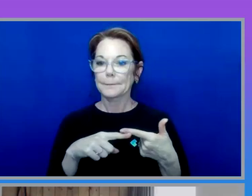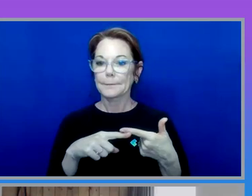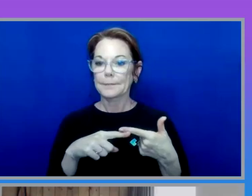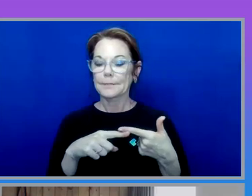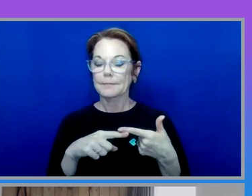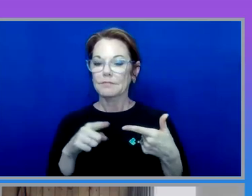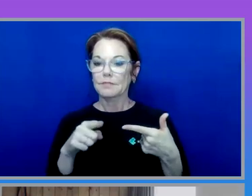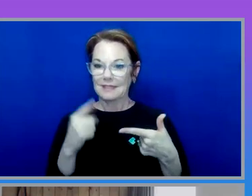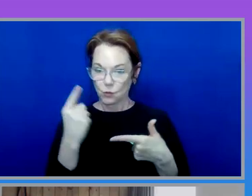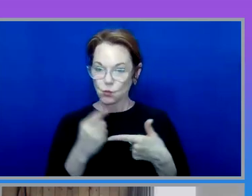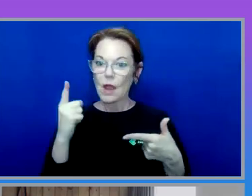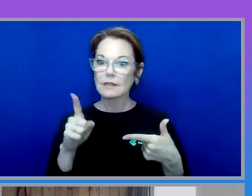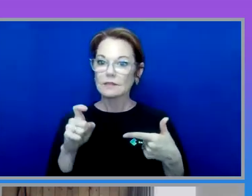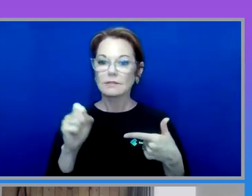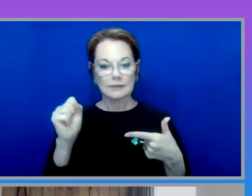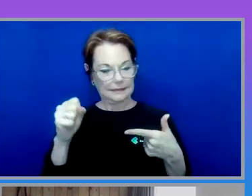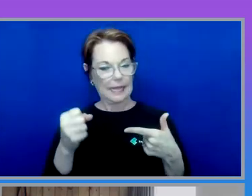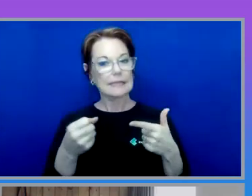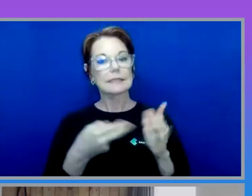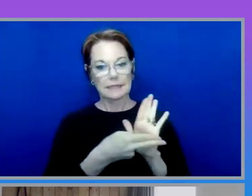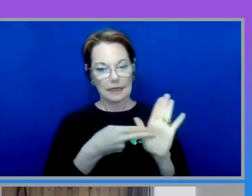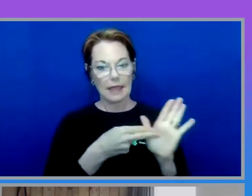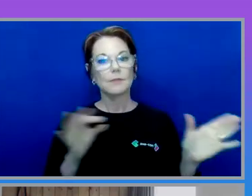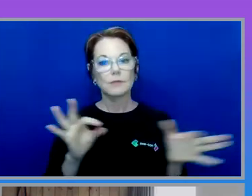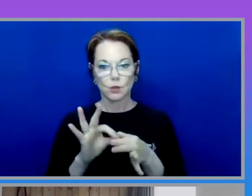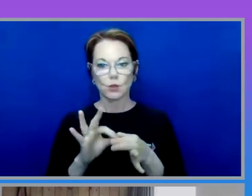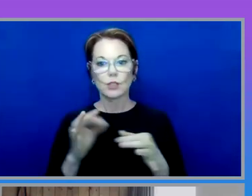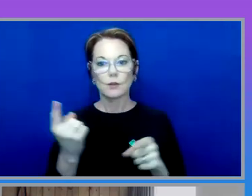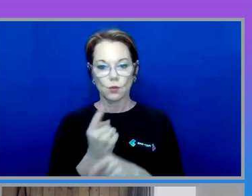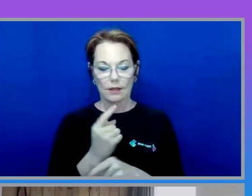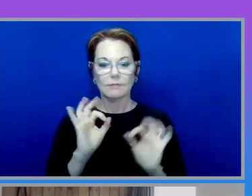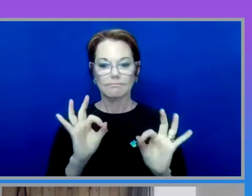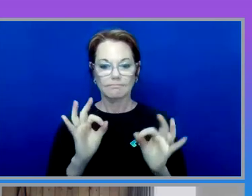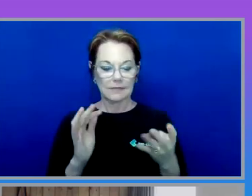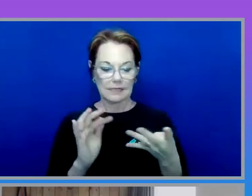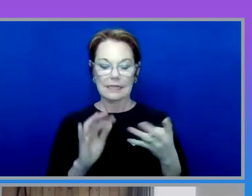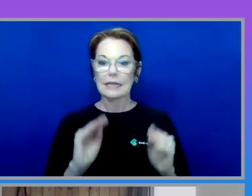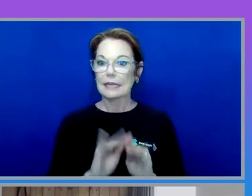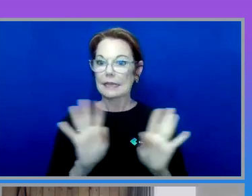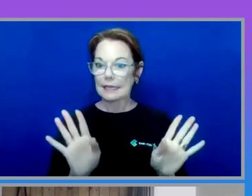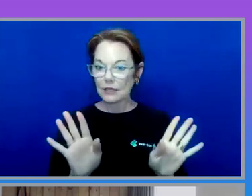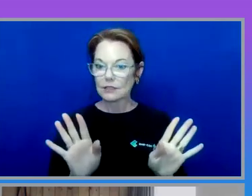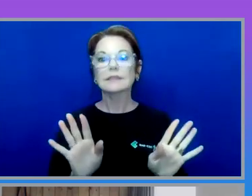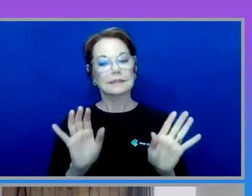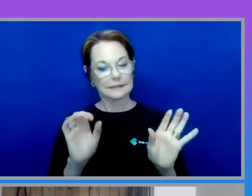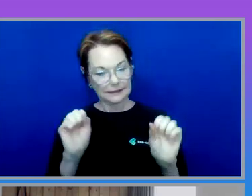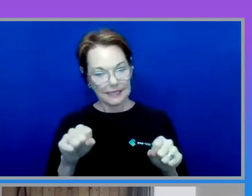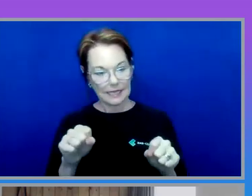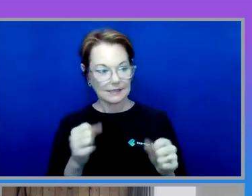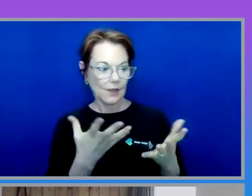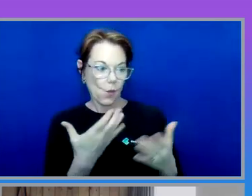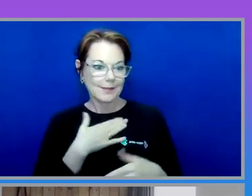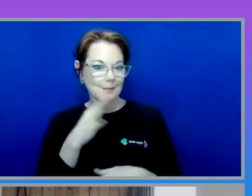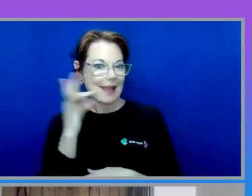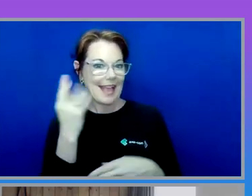Is it correct? Yes, the label's associated correctly. Is it clear? Yes, it wants my cat's